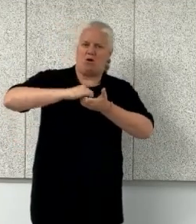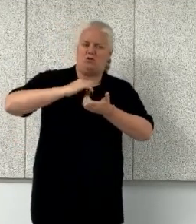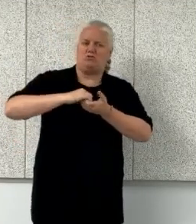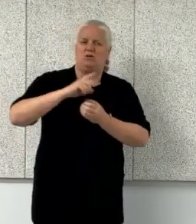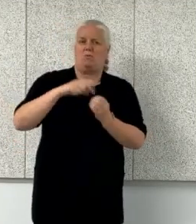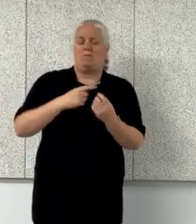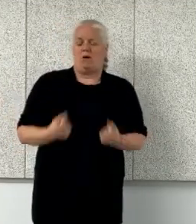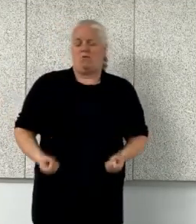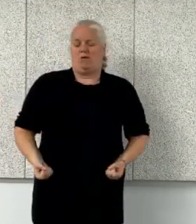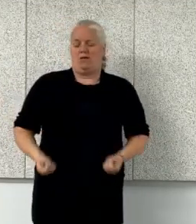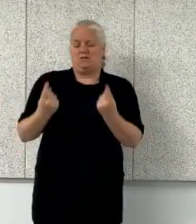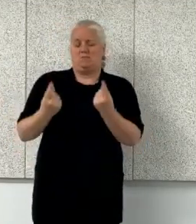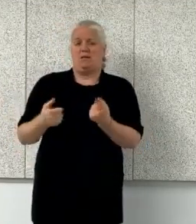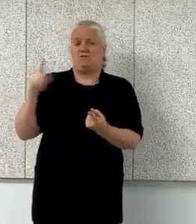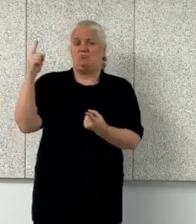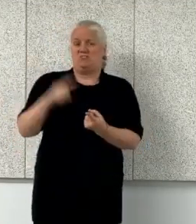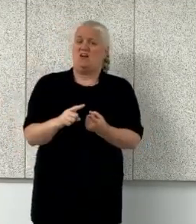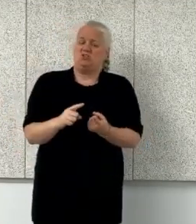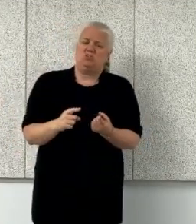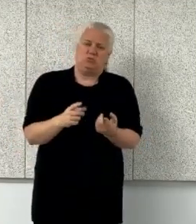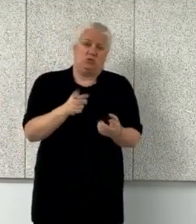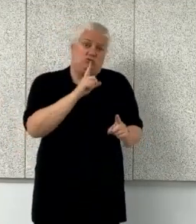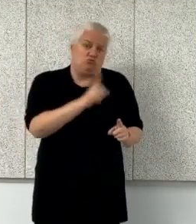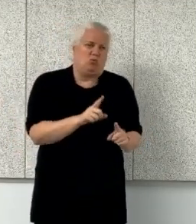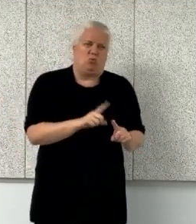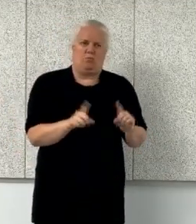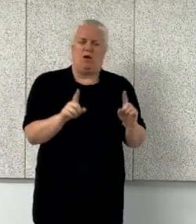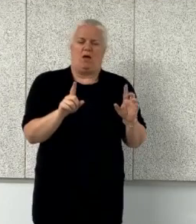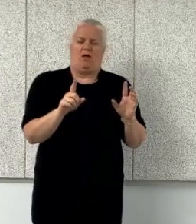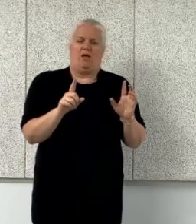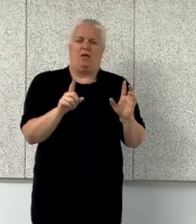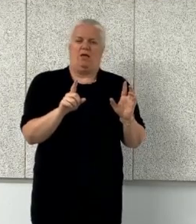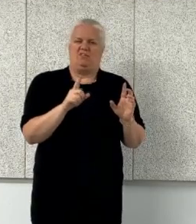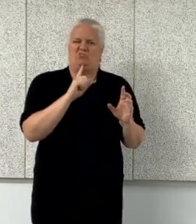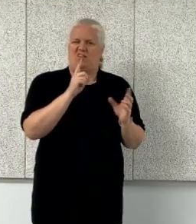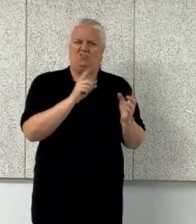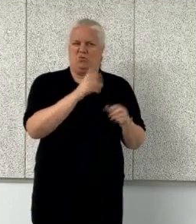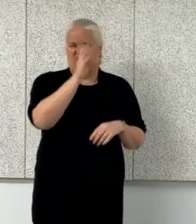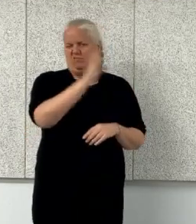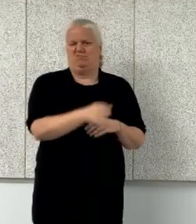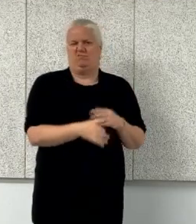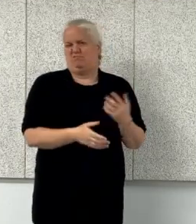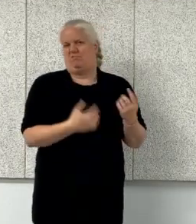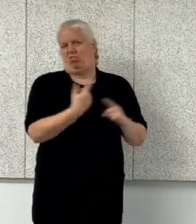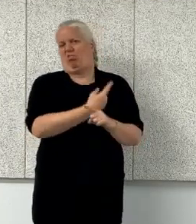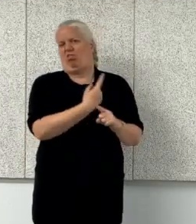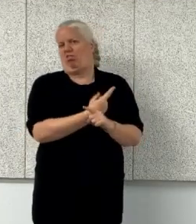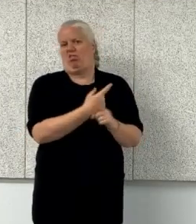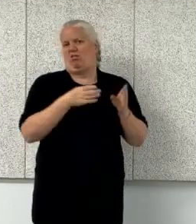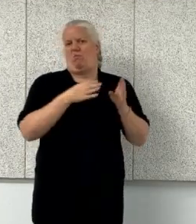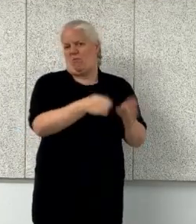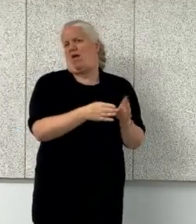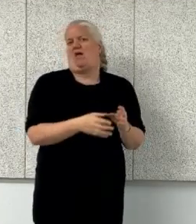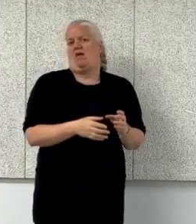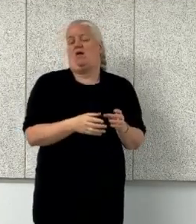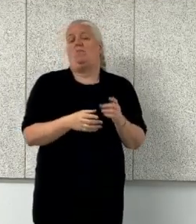reduction, which is an incredibly crass way to talk about it. But I do think that is going to create so much